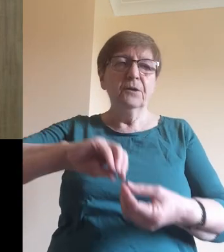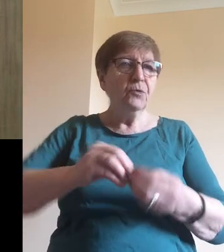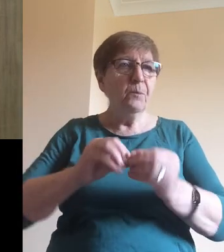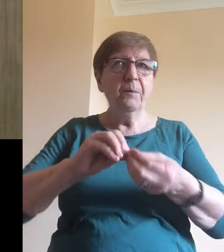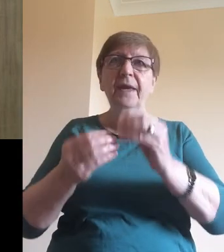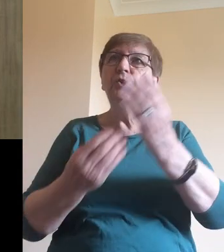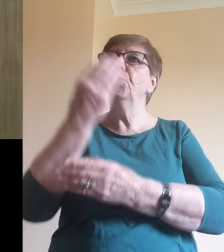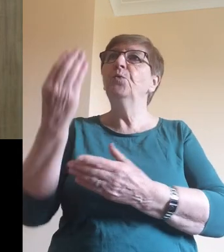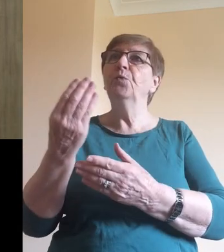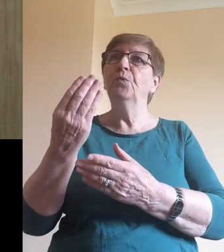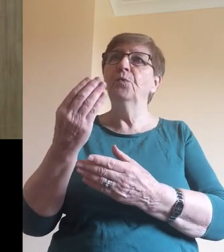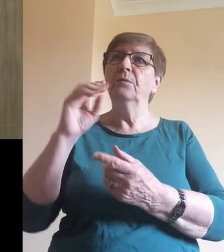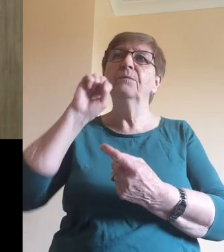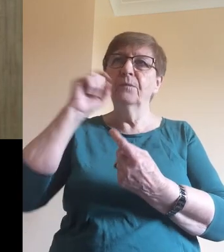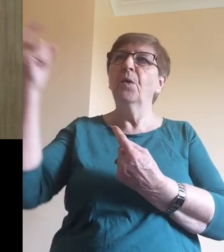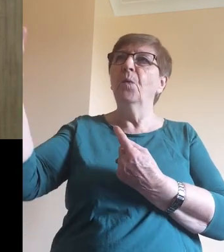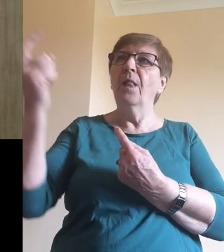recreation is on the way.